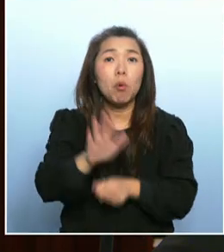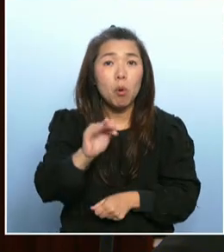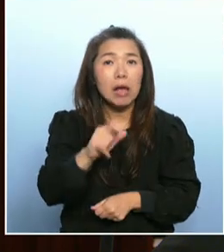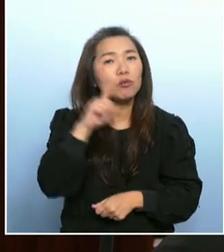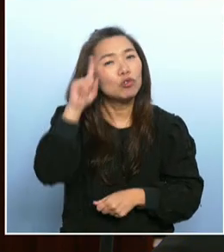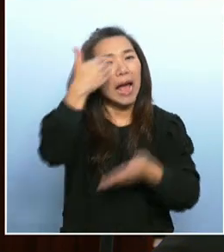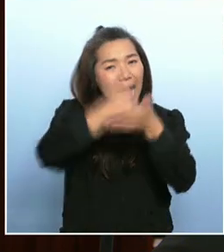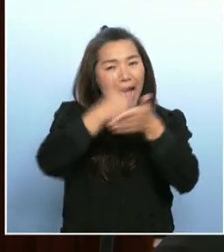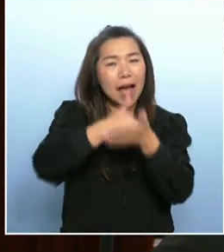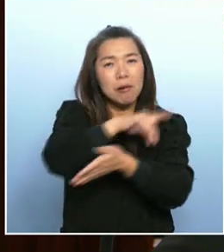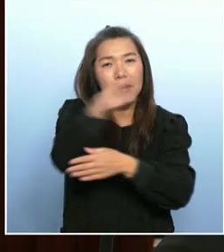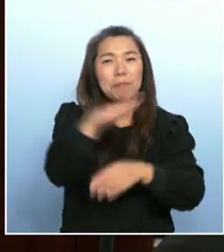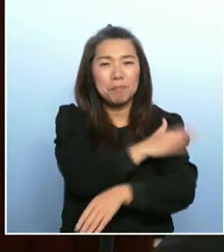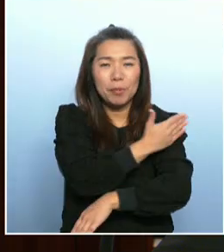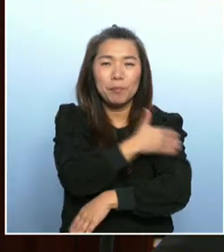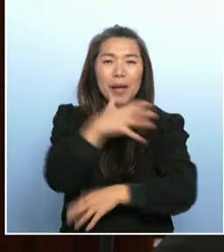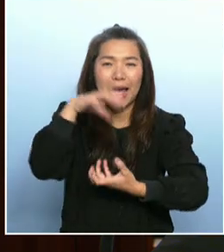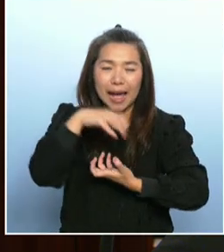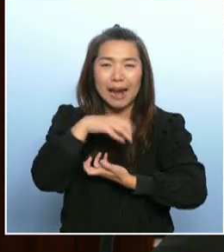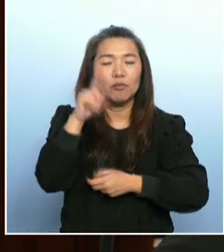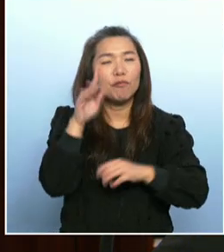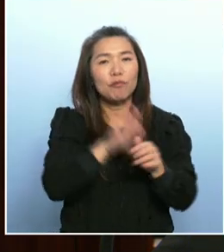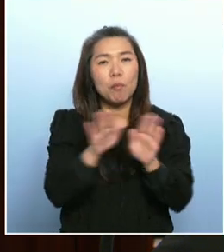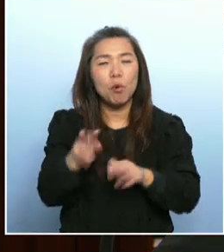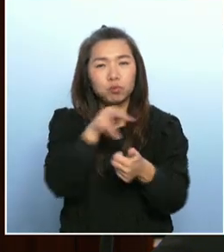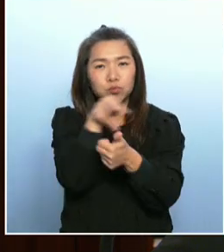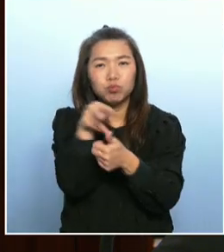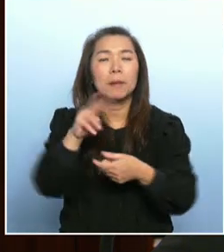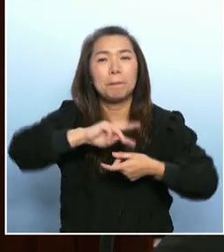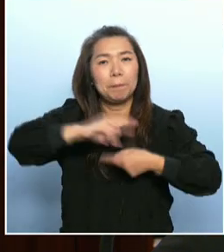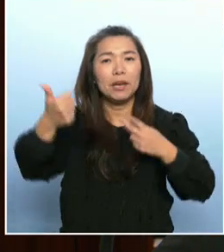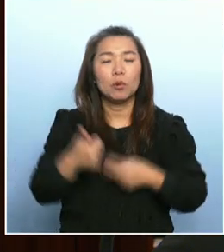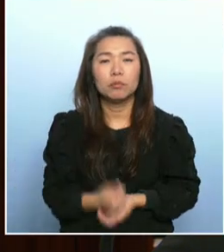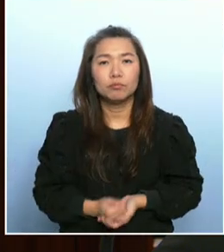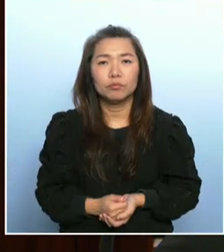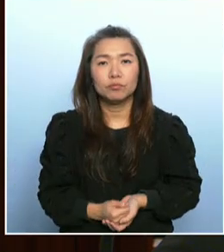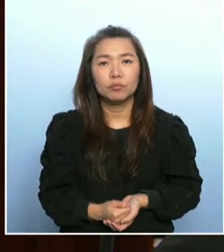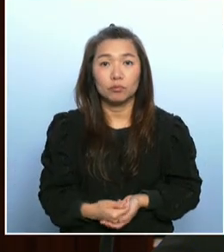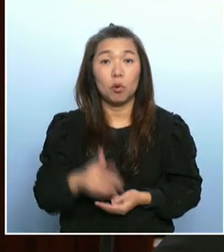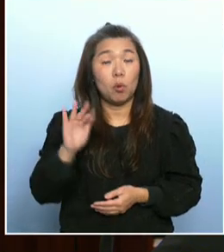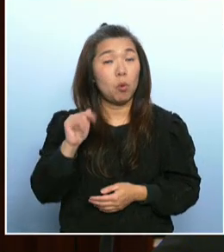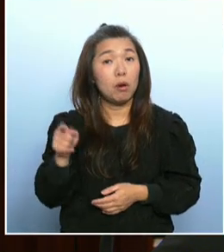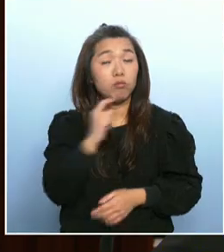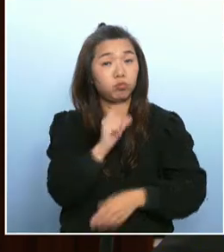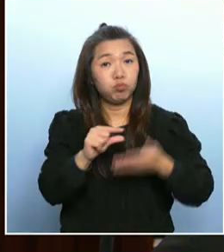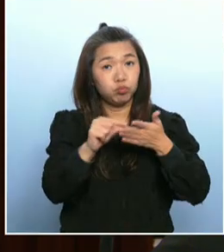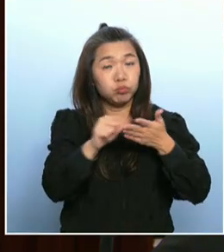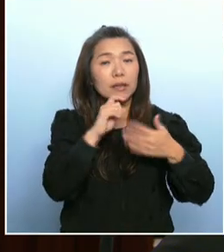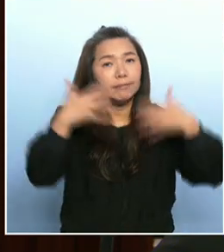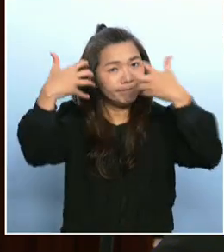they are willing to work as volunteers in the care homes to alleviate the manpower burden and to increase